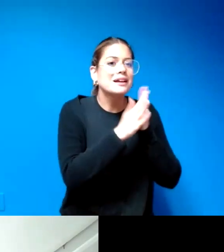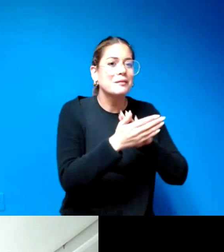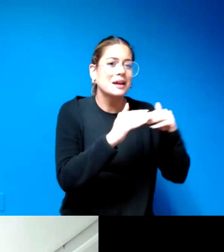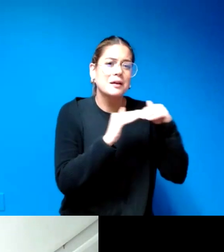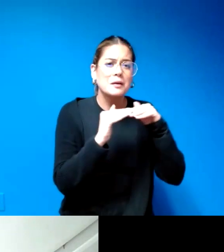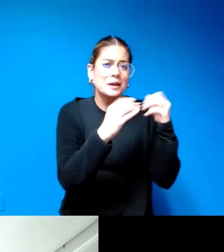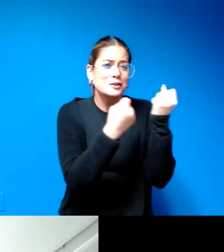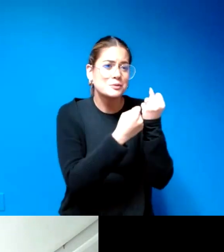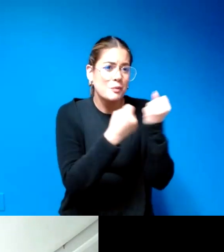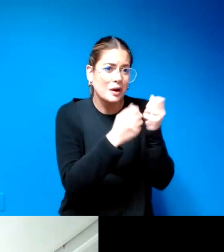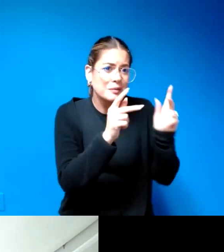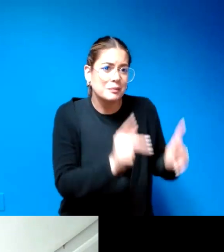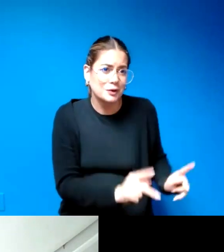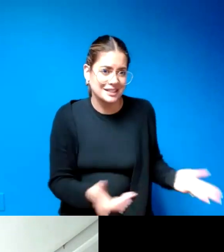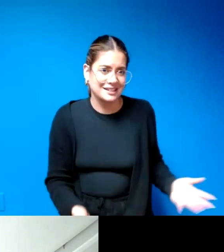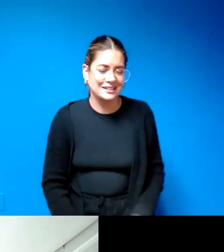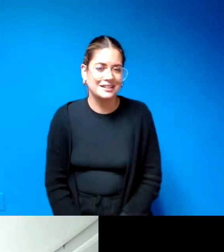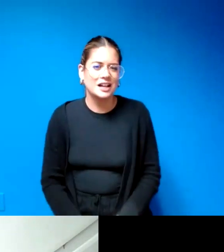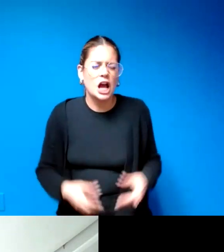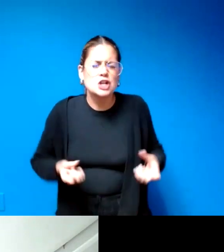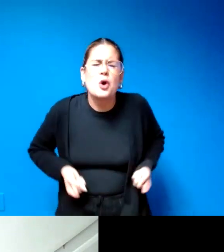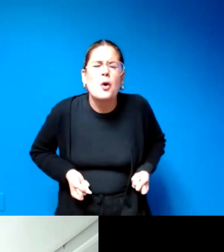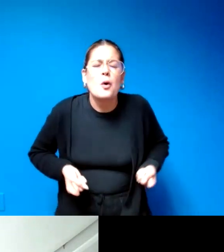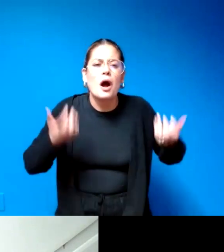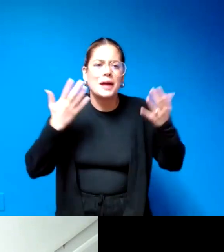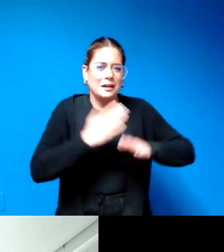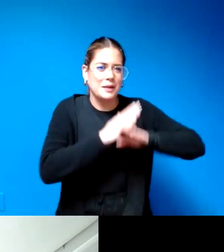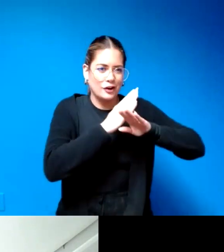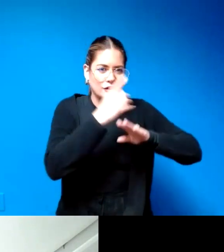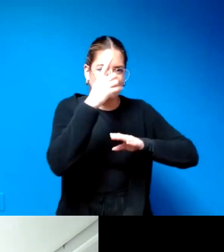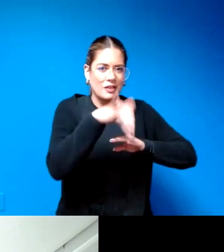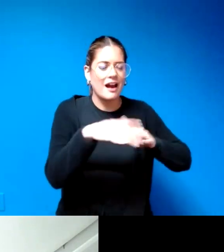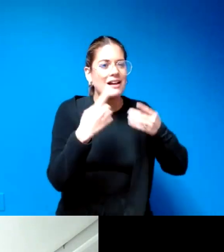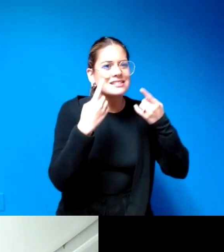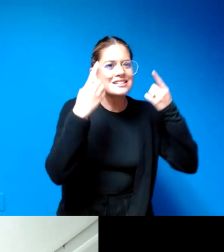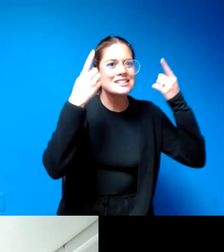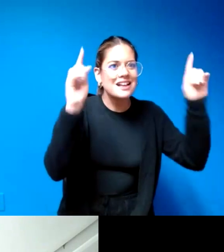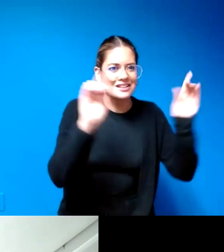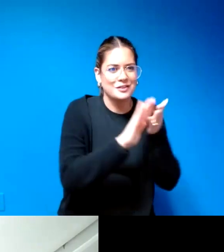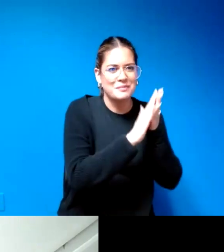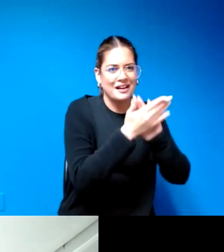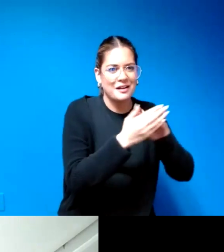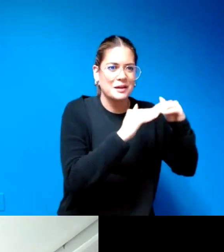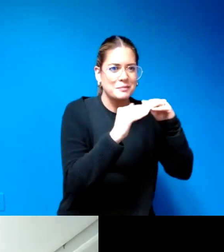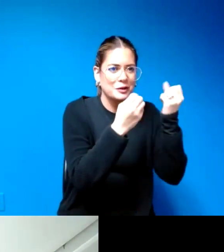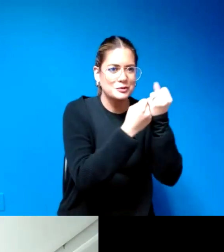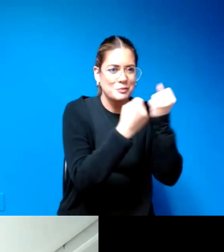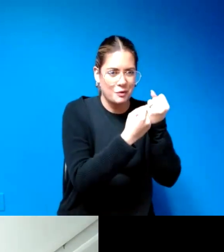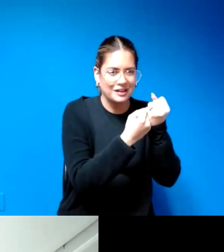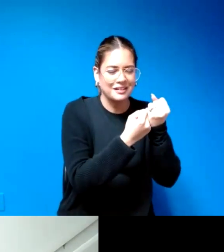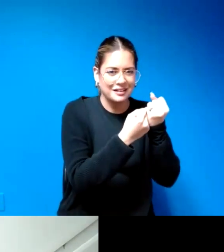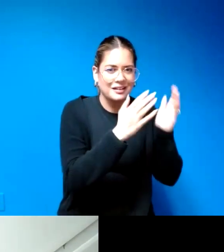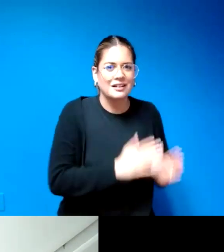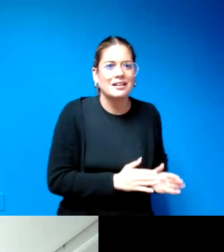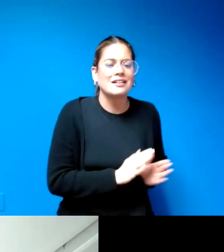support person. There are so many barriers to successfully becoming a peer support person,